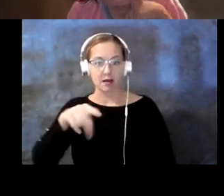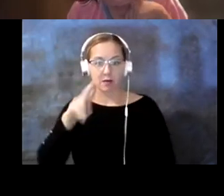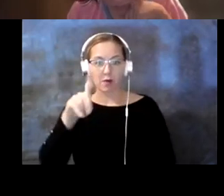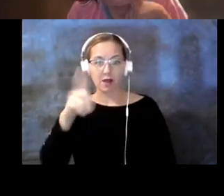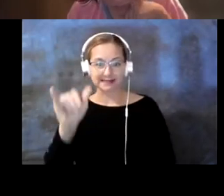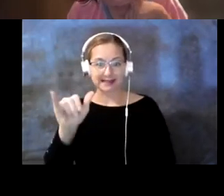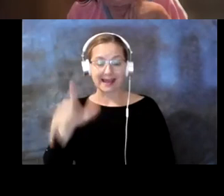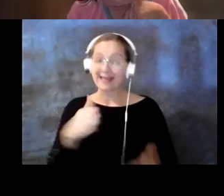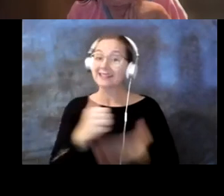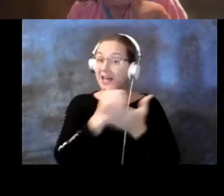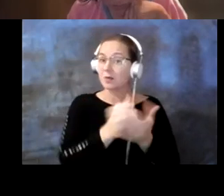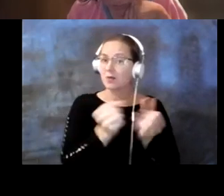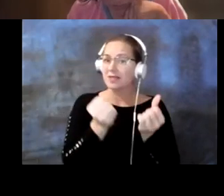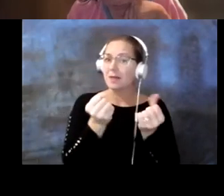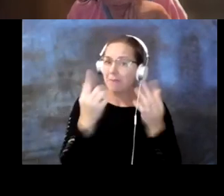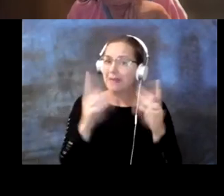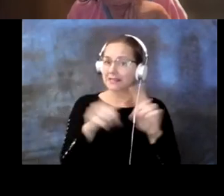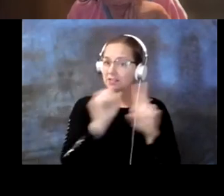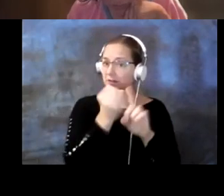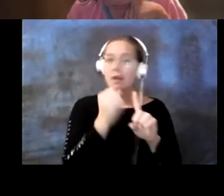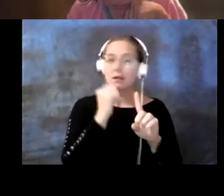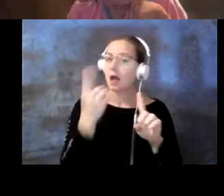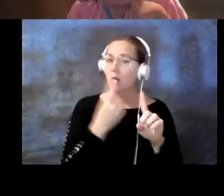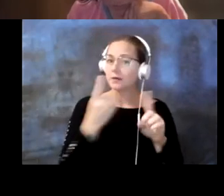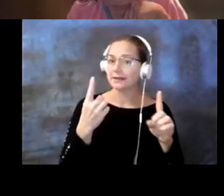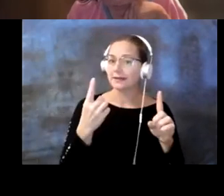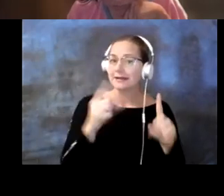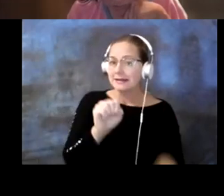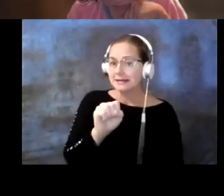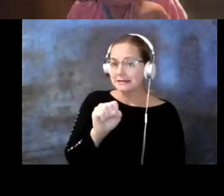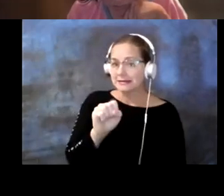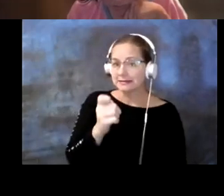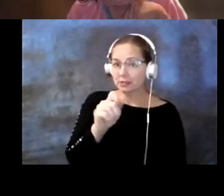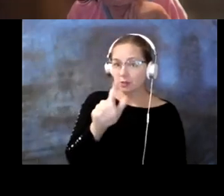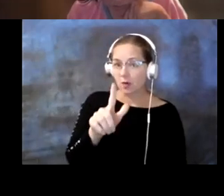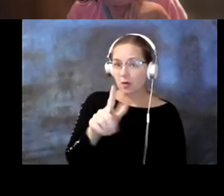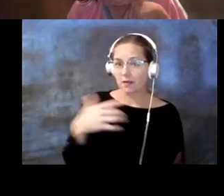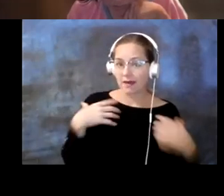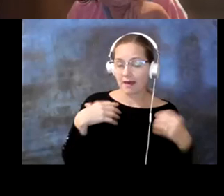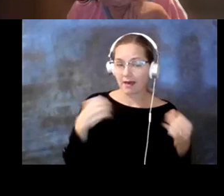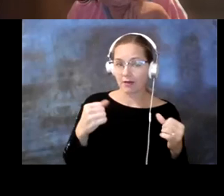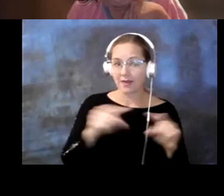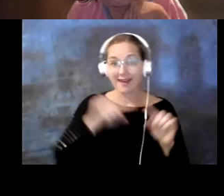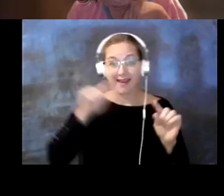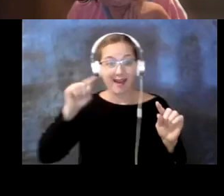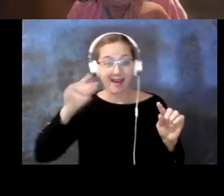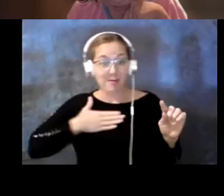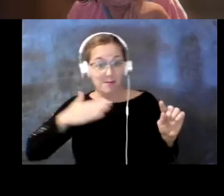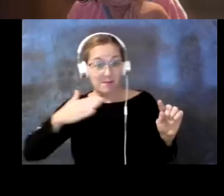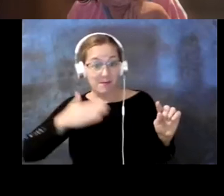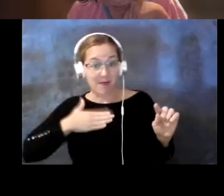just around sexual health. But my healthcare proxy is actually a sex educator and a